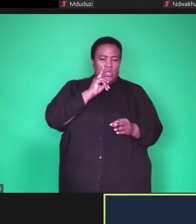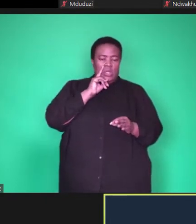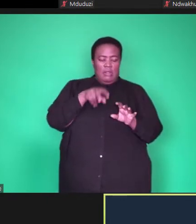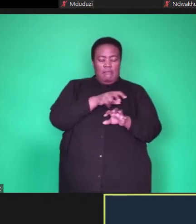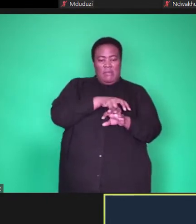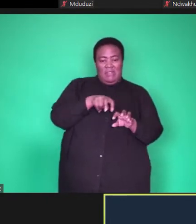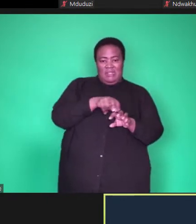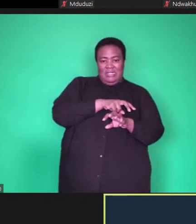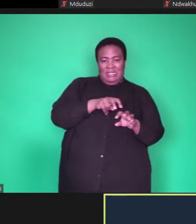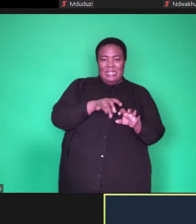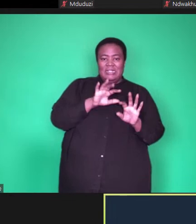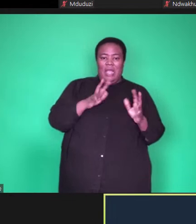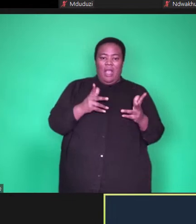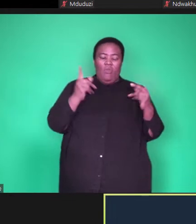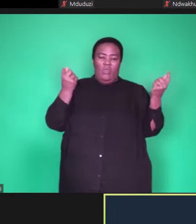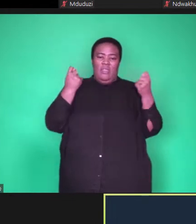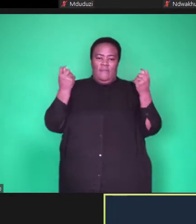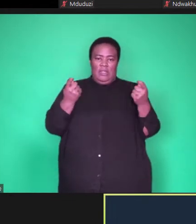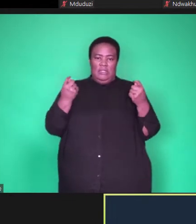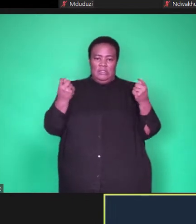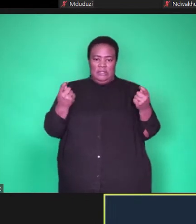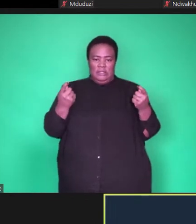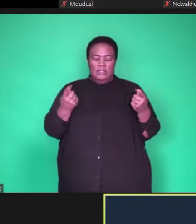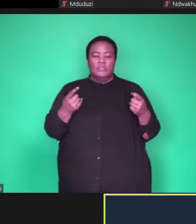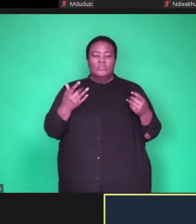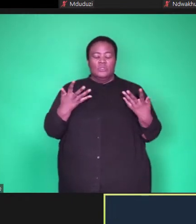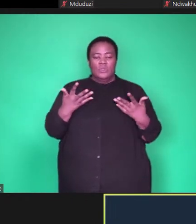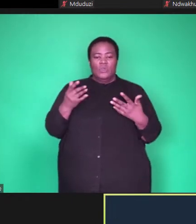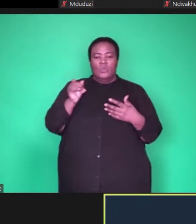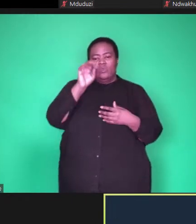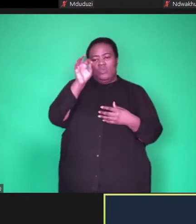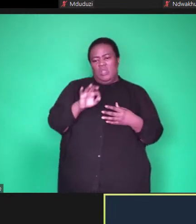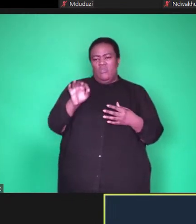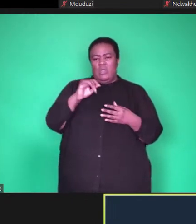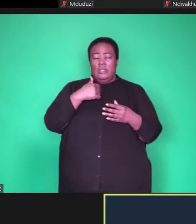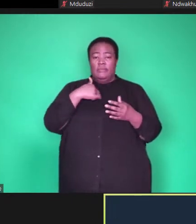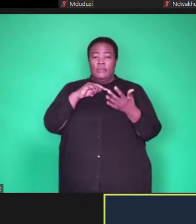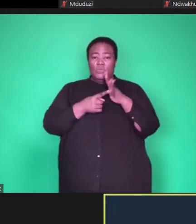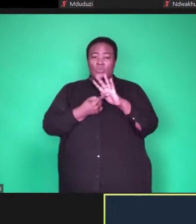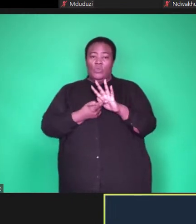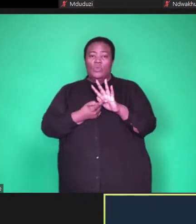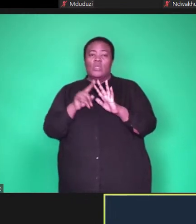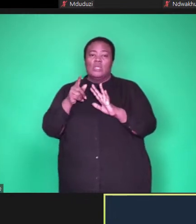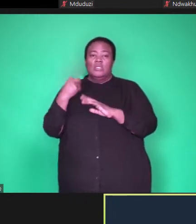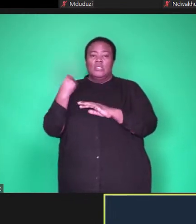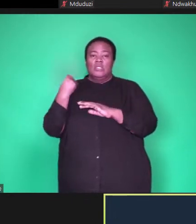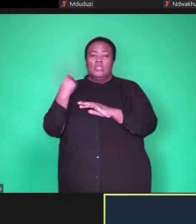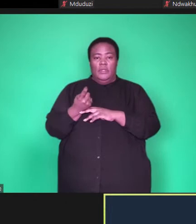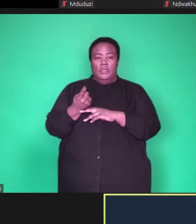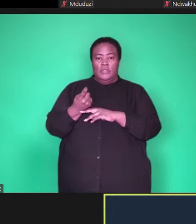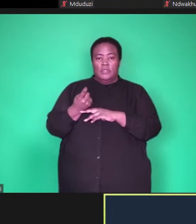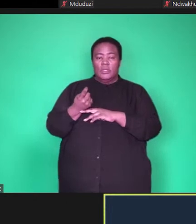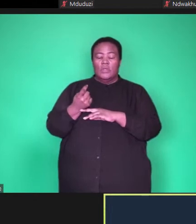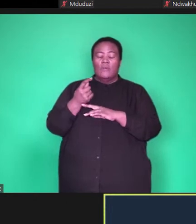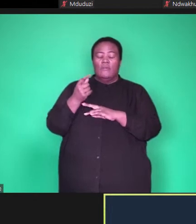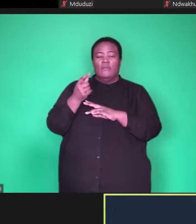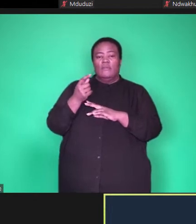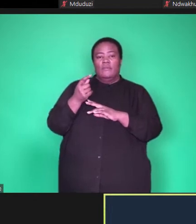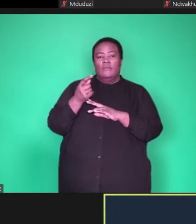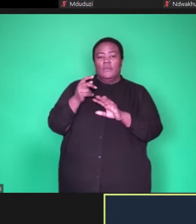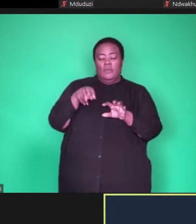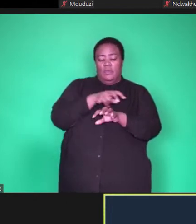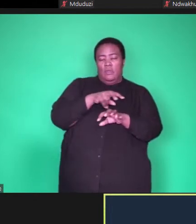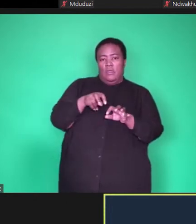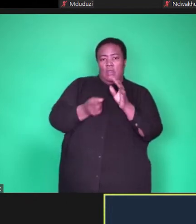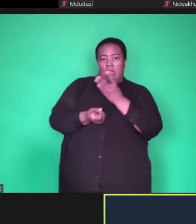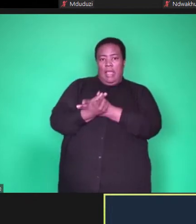events. So the migration rates I was showing you is the event of a migration occurring over the